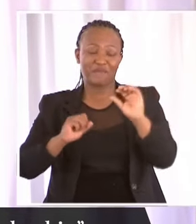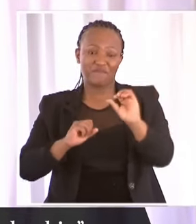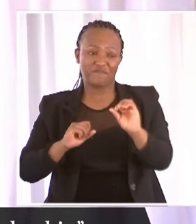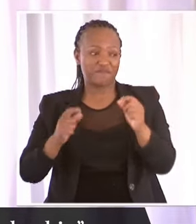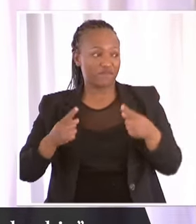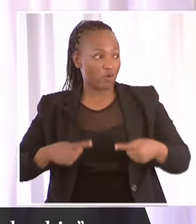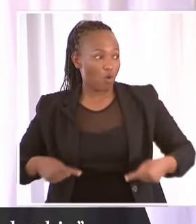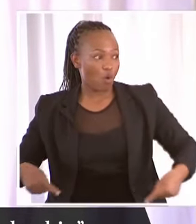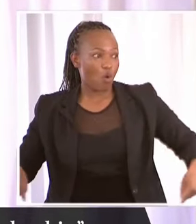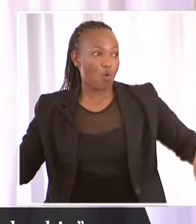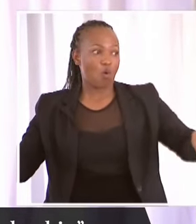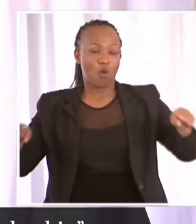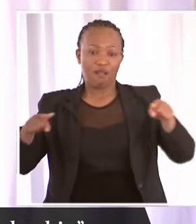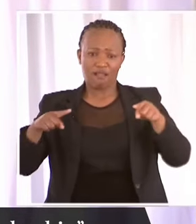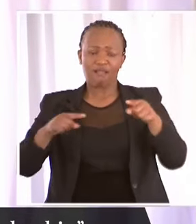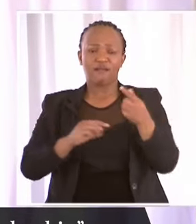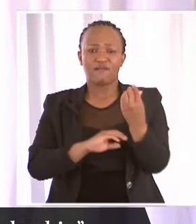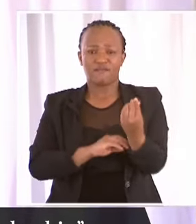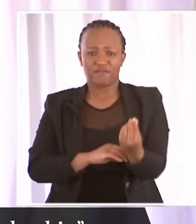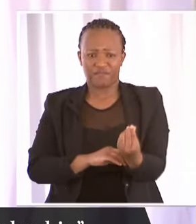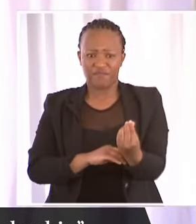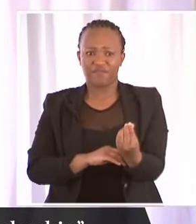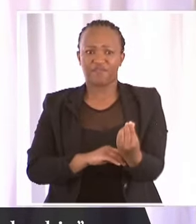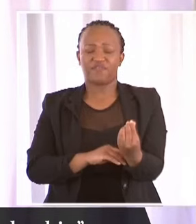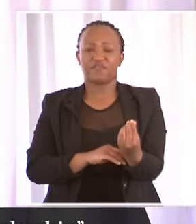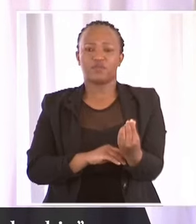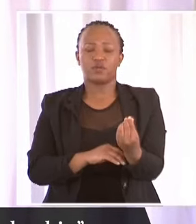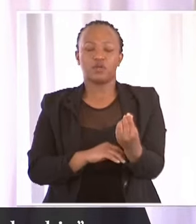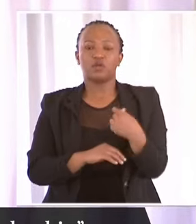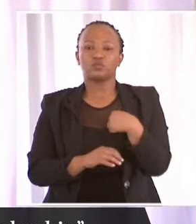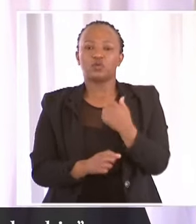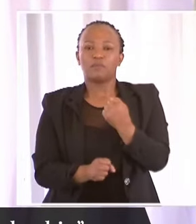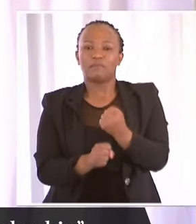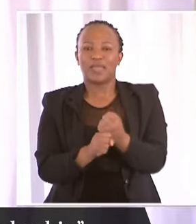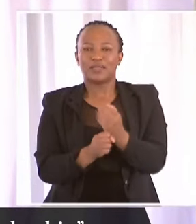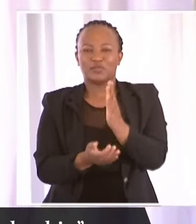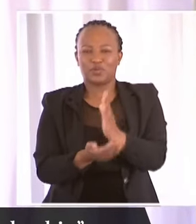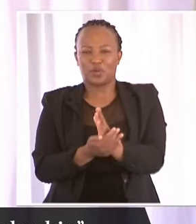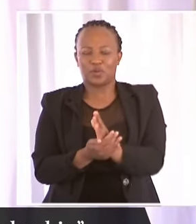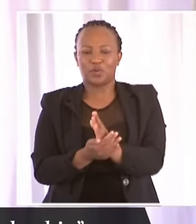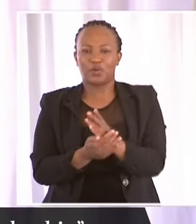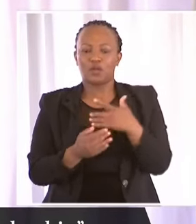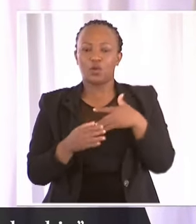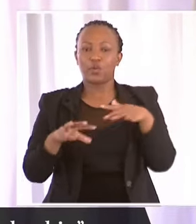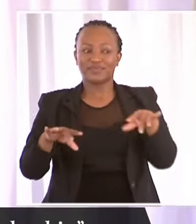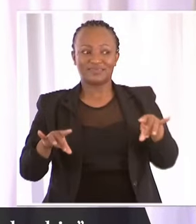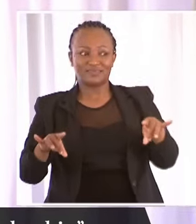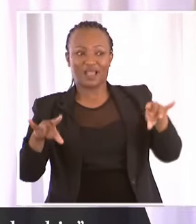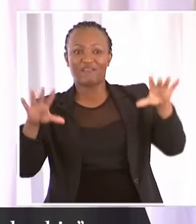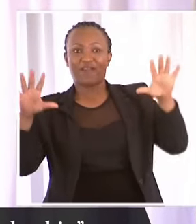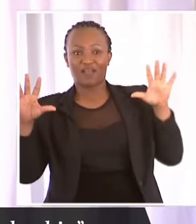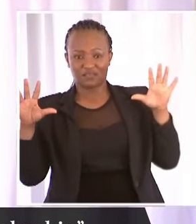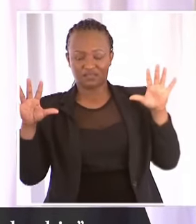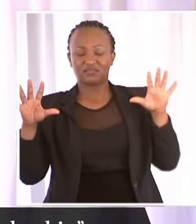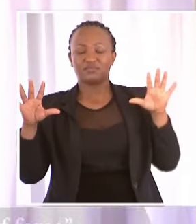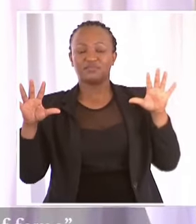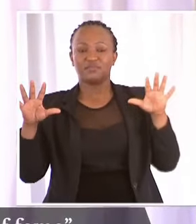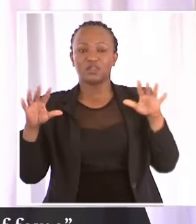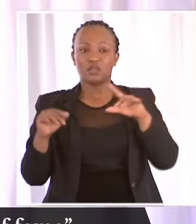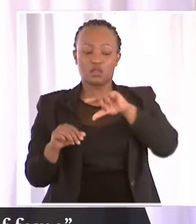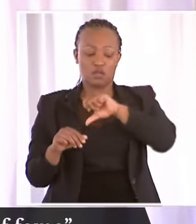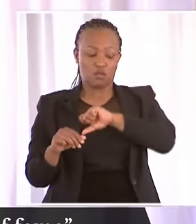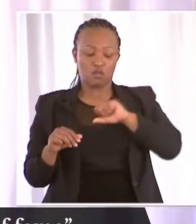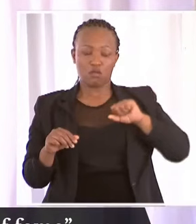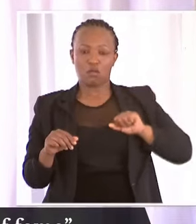all collectively carry to ensure that the sacrifices that comrades